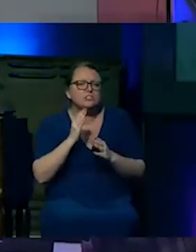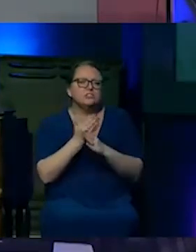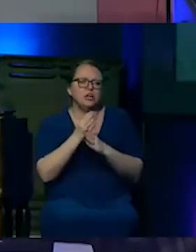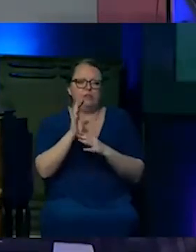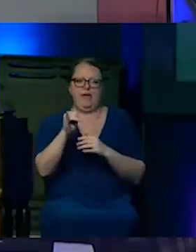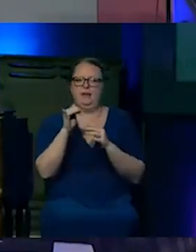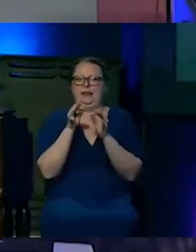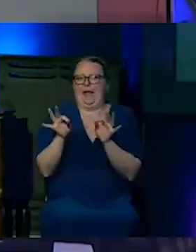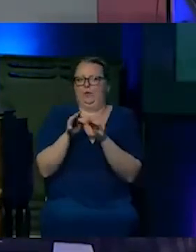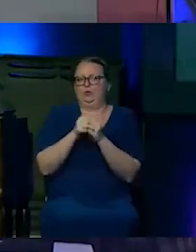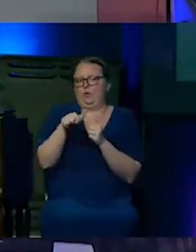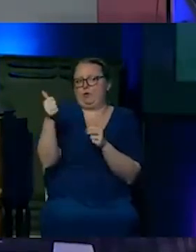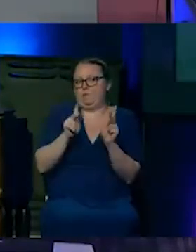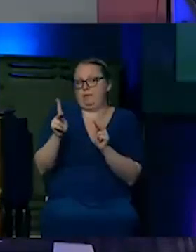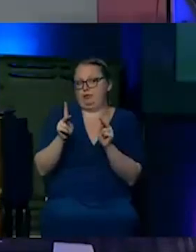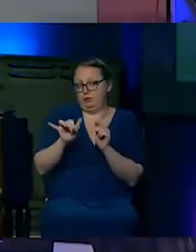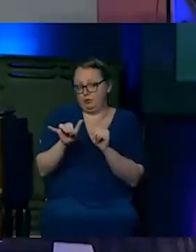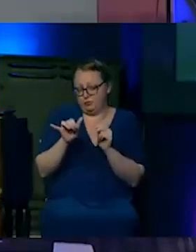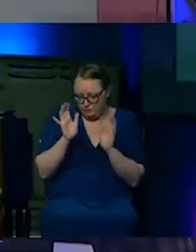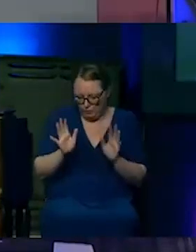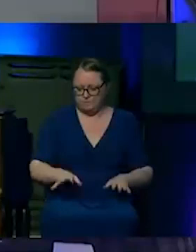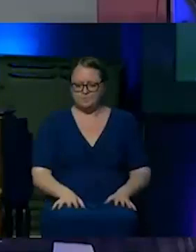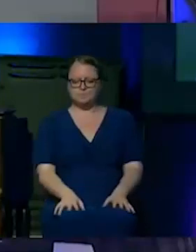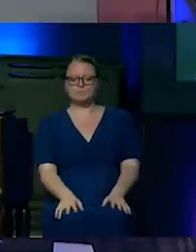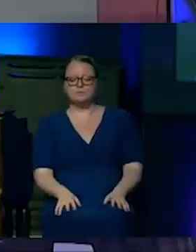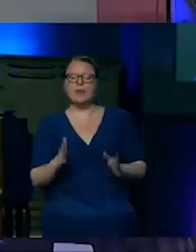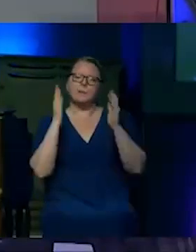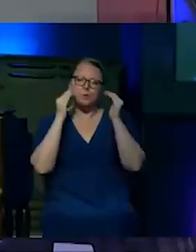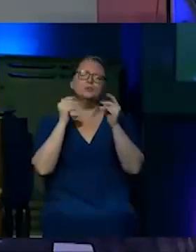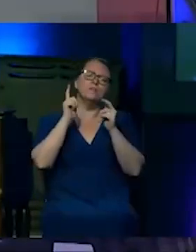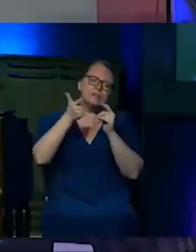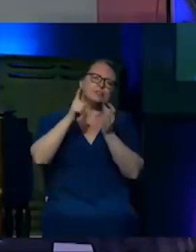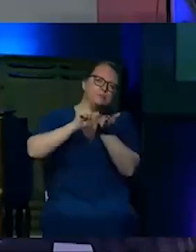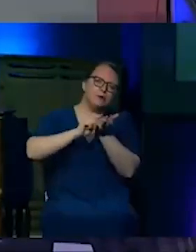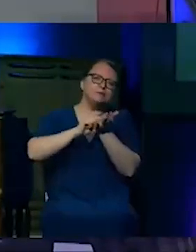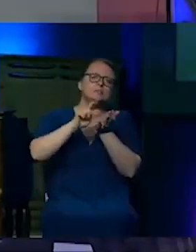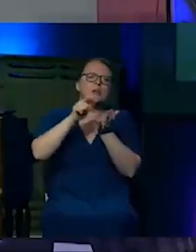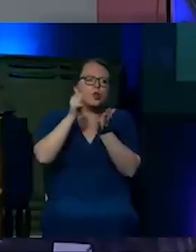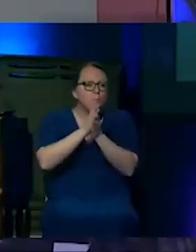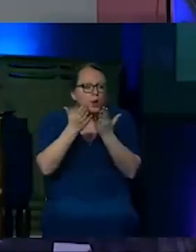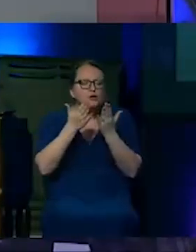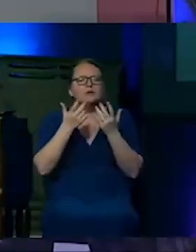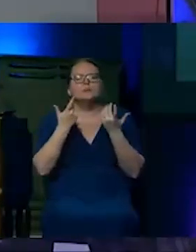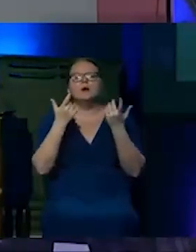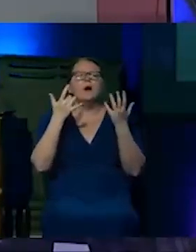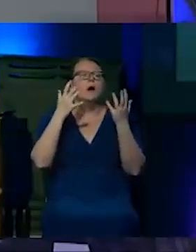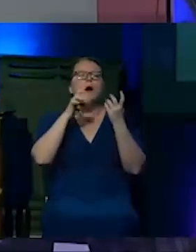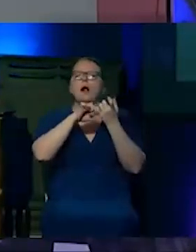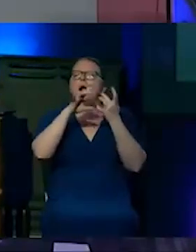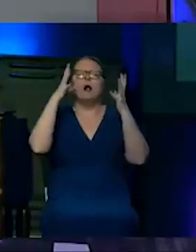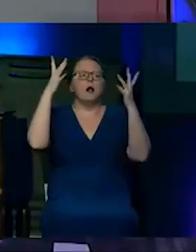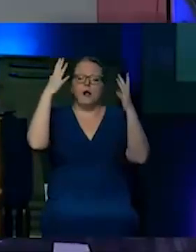other people too. So I'm hoping to eventually maybe publish as a book, so the longer form of the